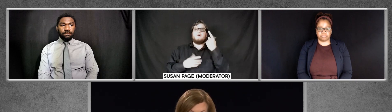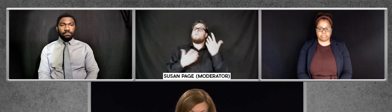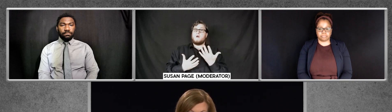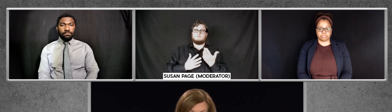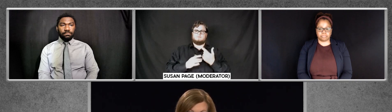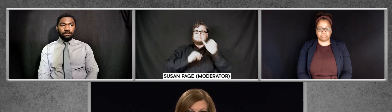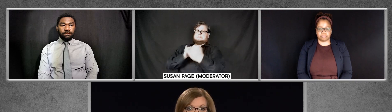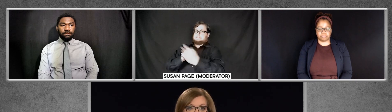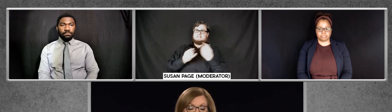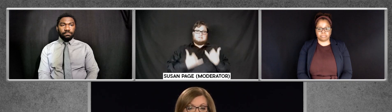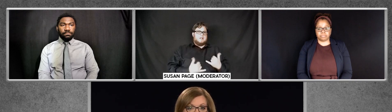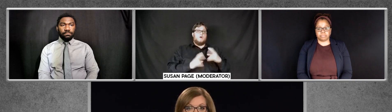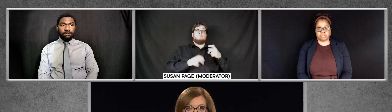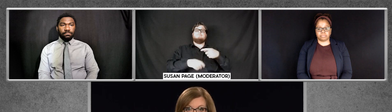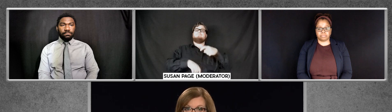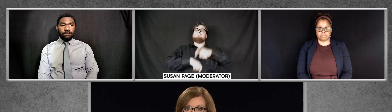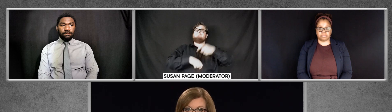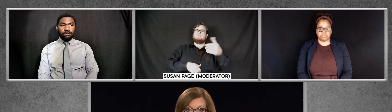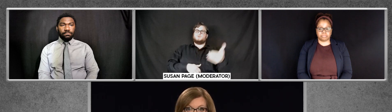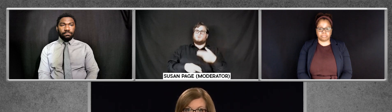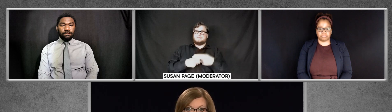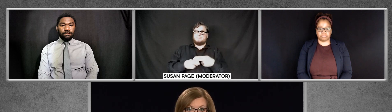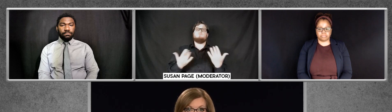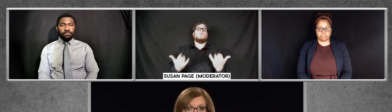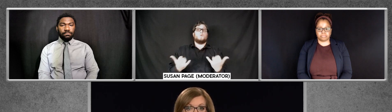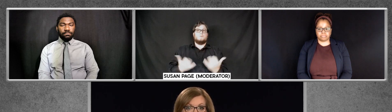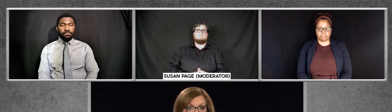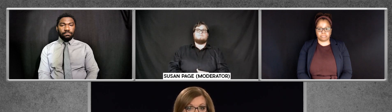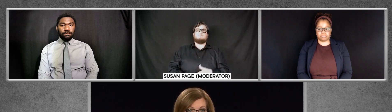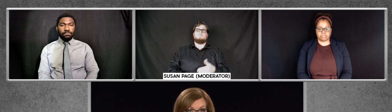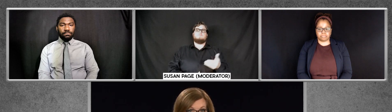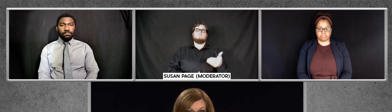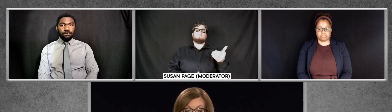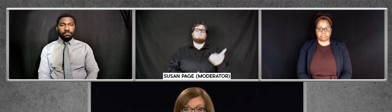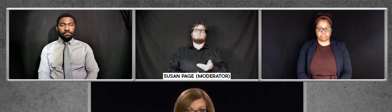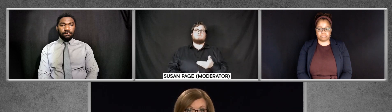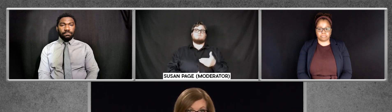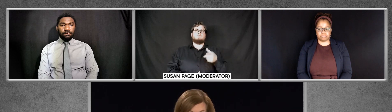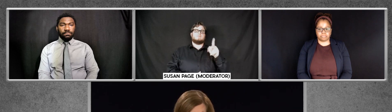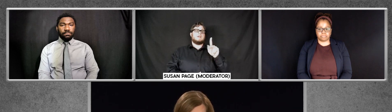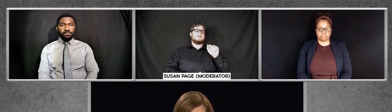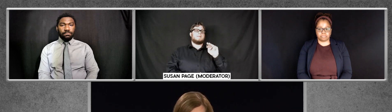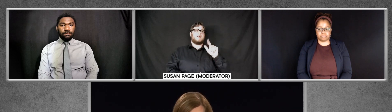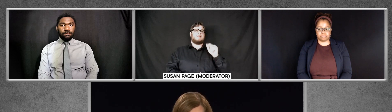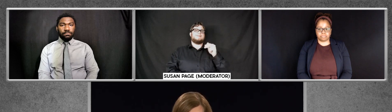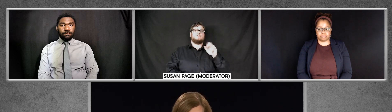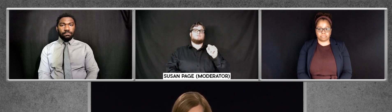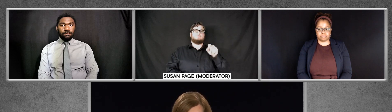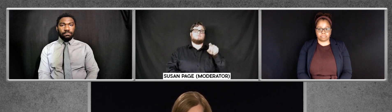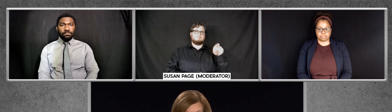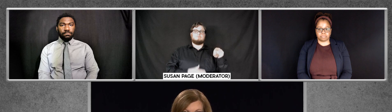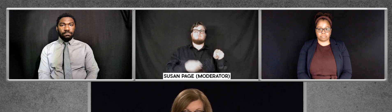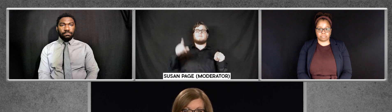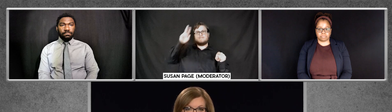the candidates. Please welcome California Senator Kamala Harris and Vice President Mike Pence.